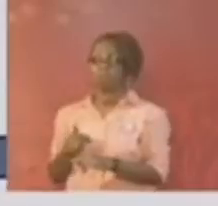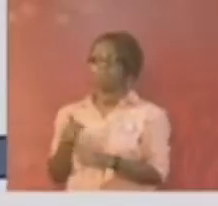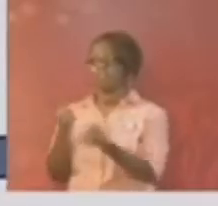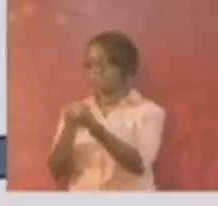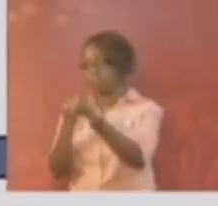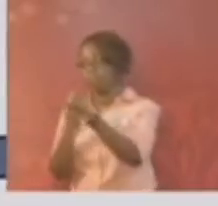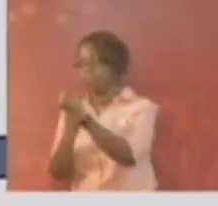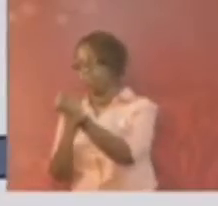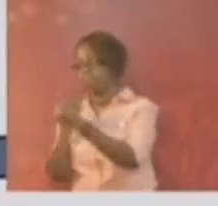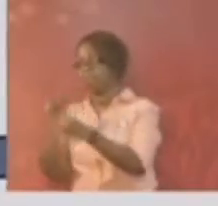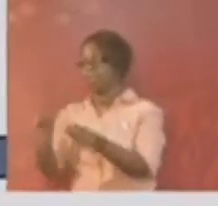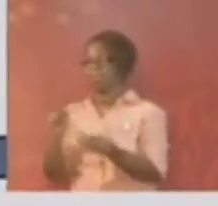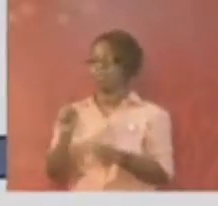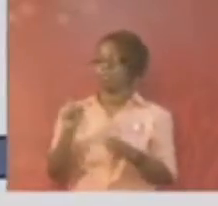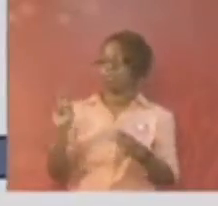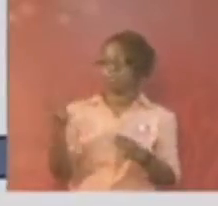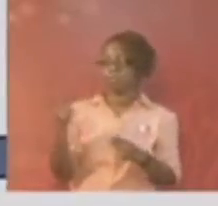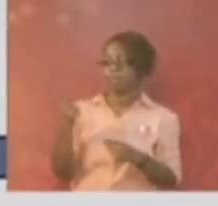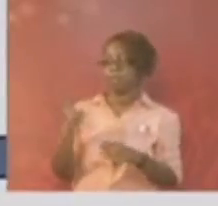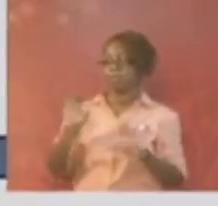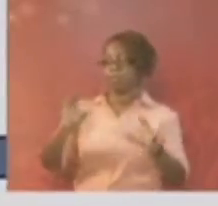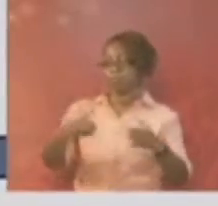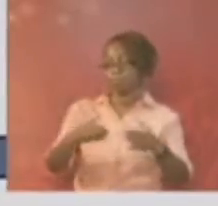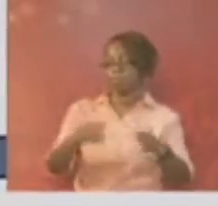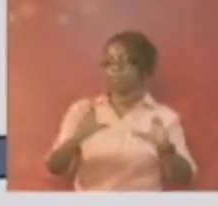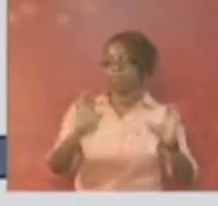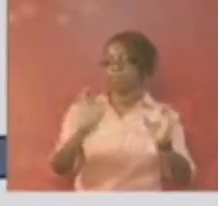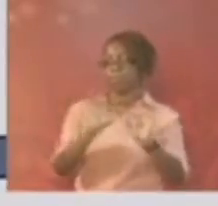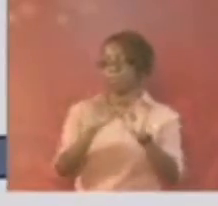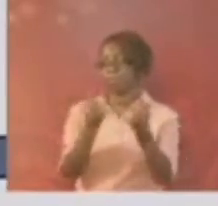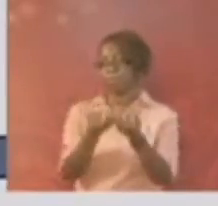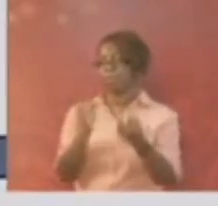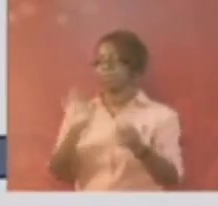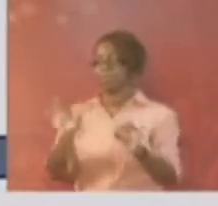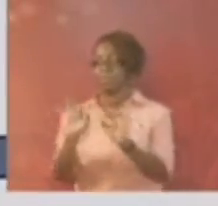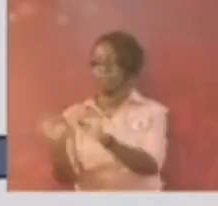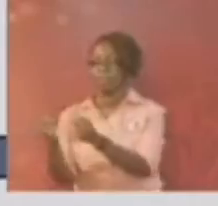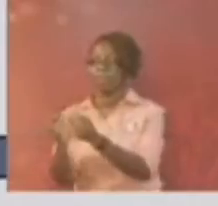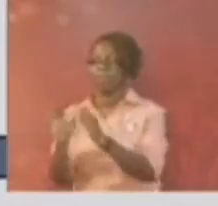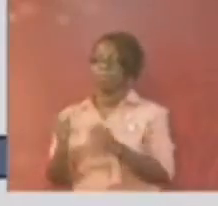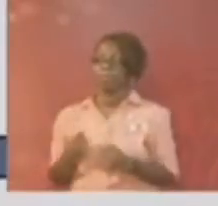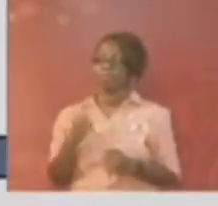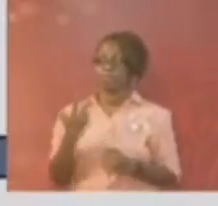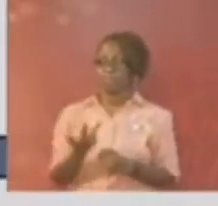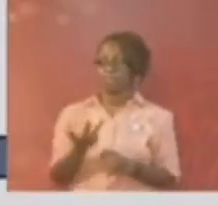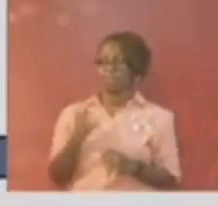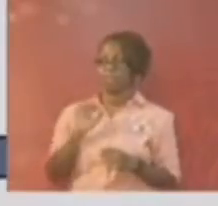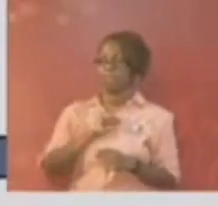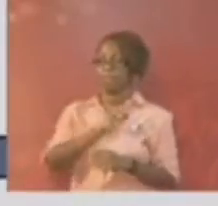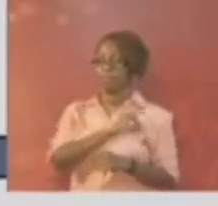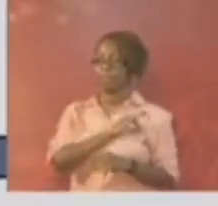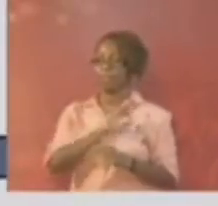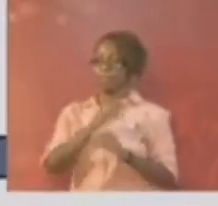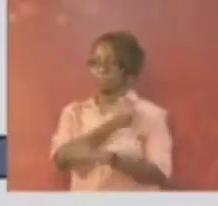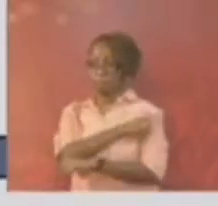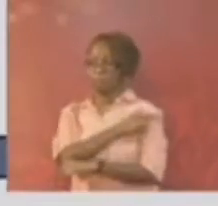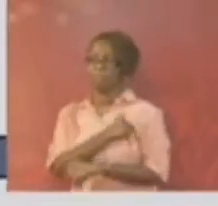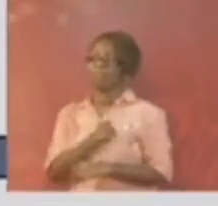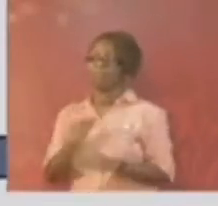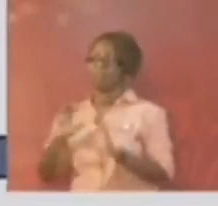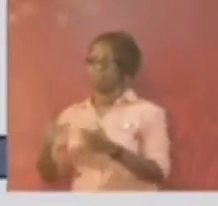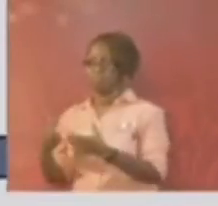Secondly, are their relatives. Thirdly, the staff, the healthcare workers who are the front line of managing